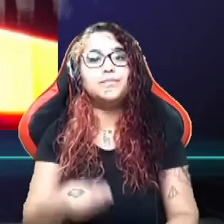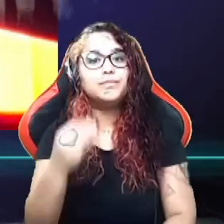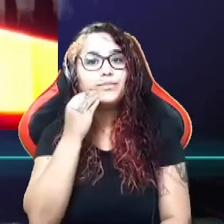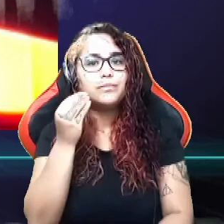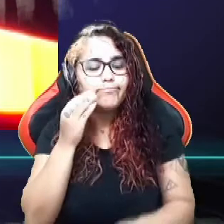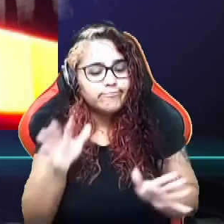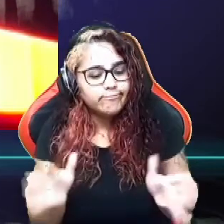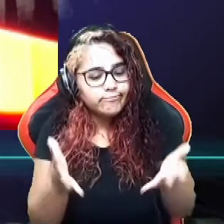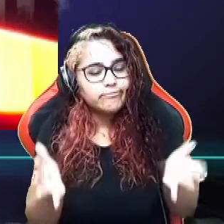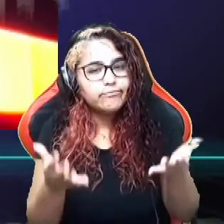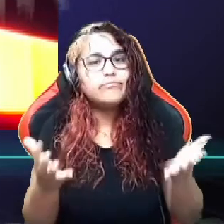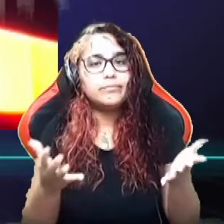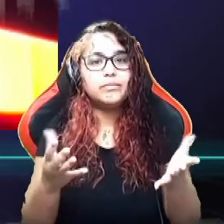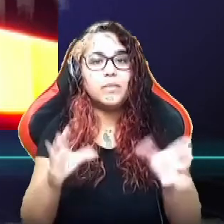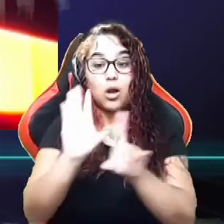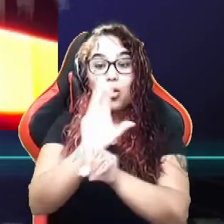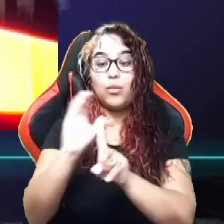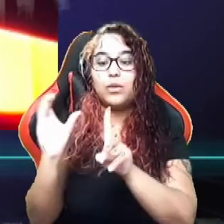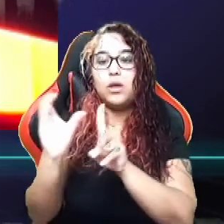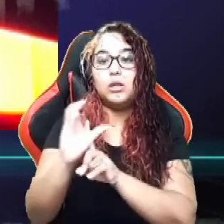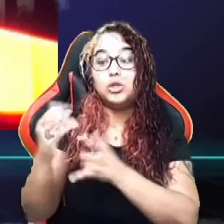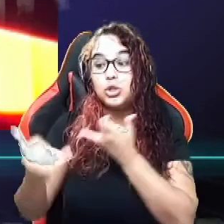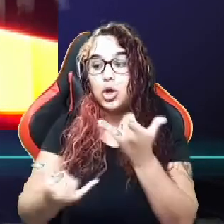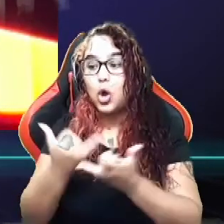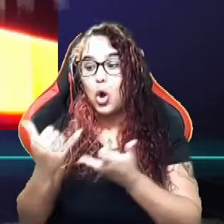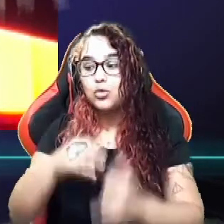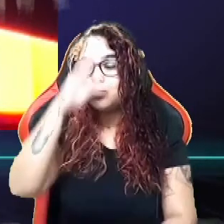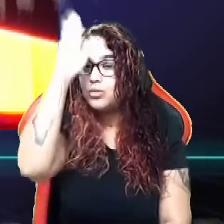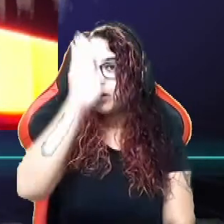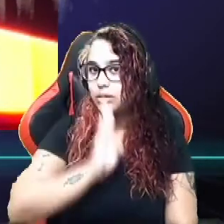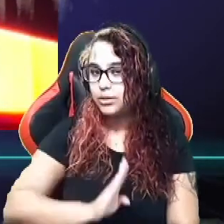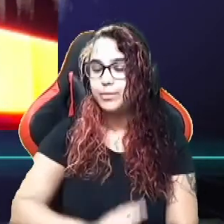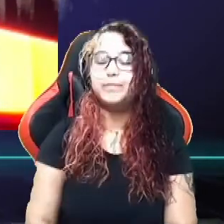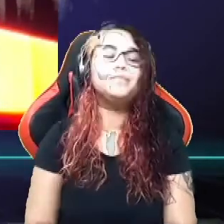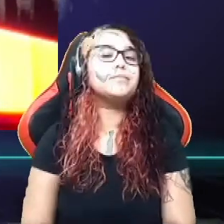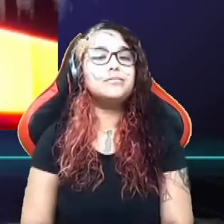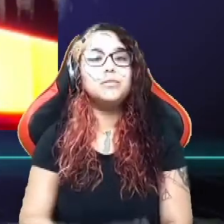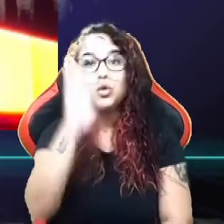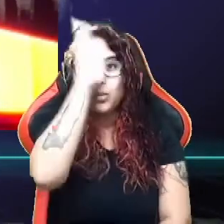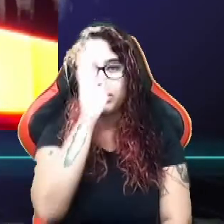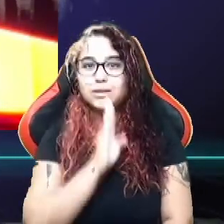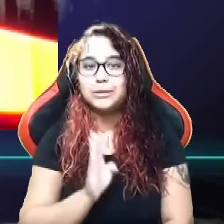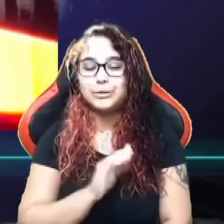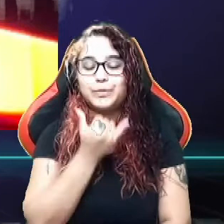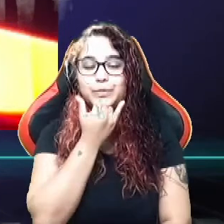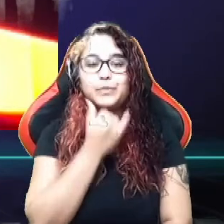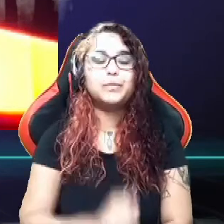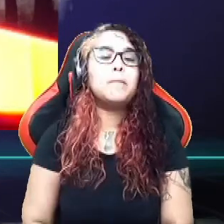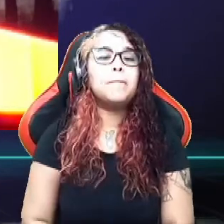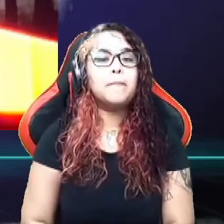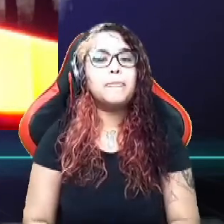our community and about the work we do and how we try to boost the game community in Brazil.